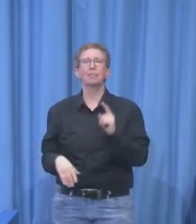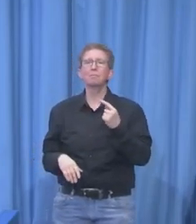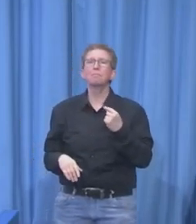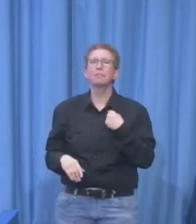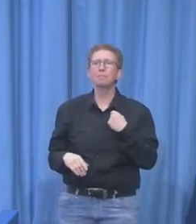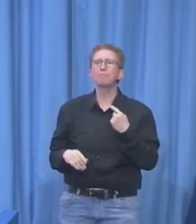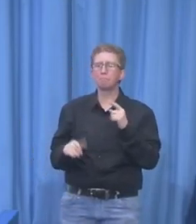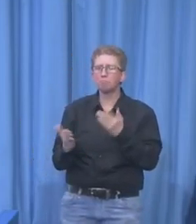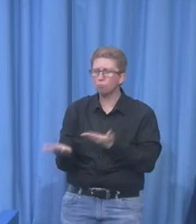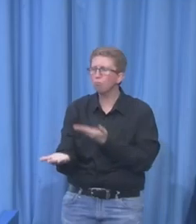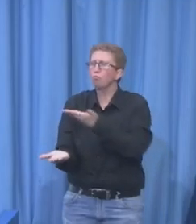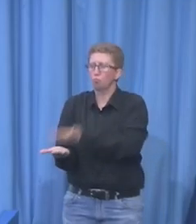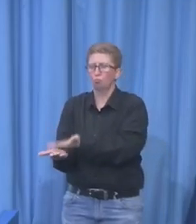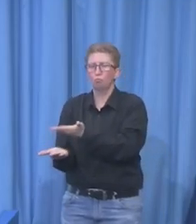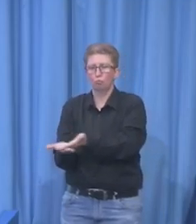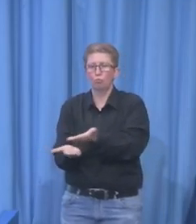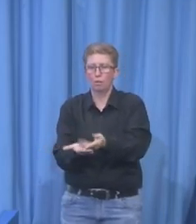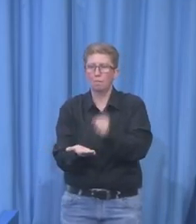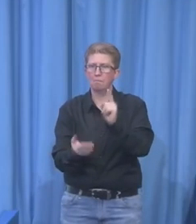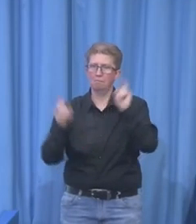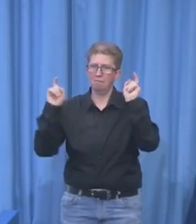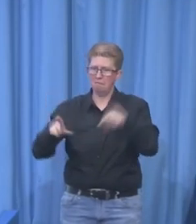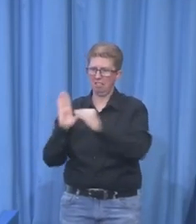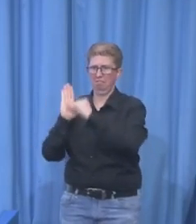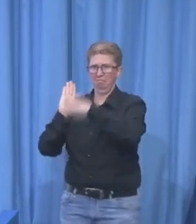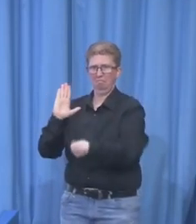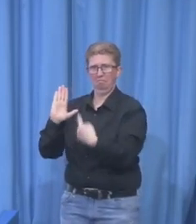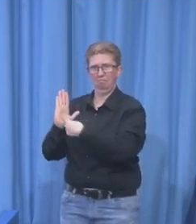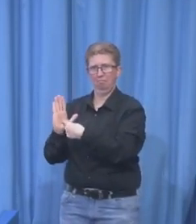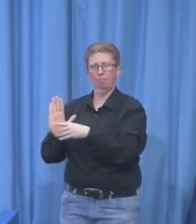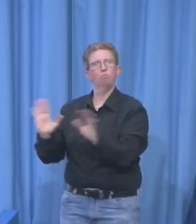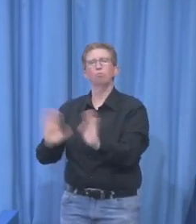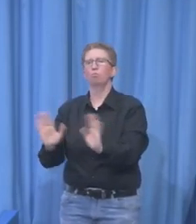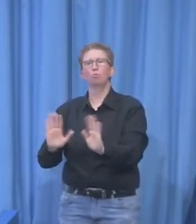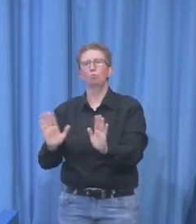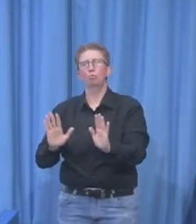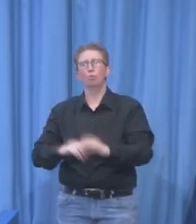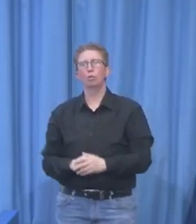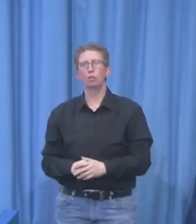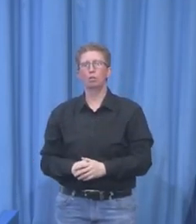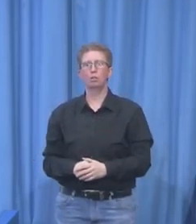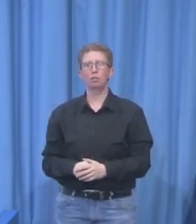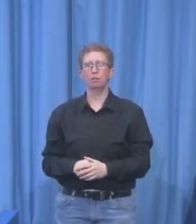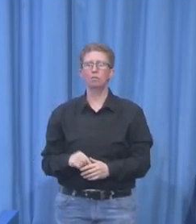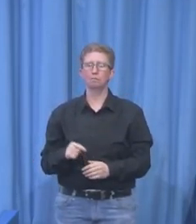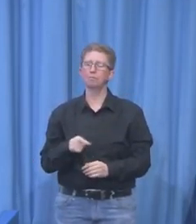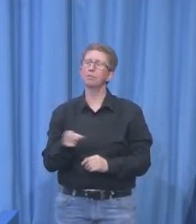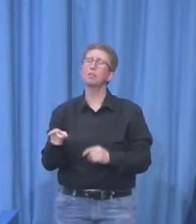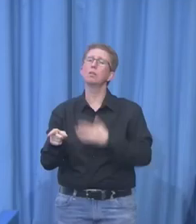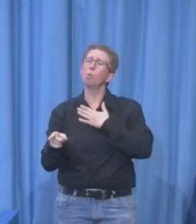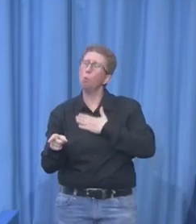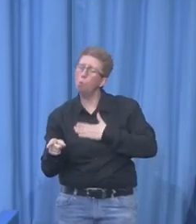Search, but it might be other aspects of their lives. You know, the link of the internships like you did before.